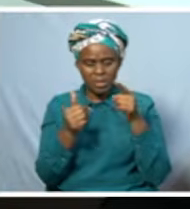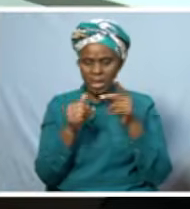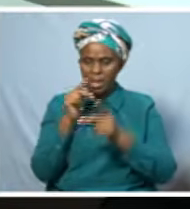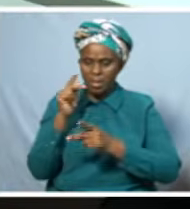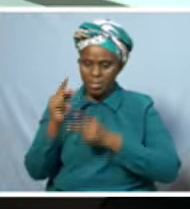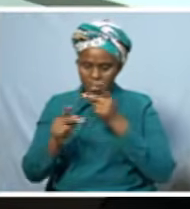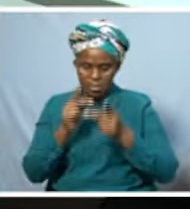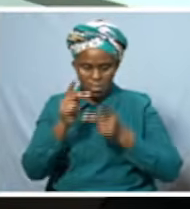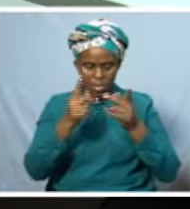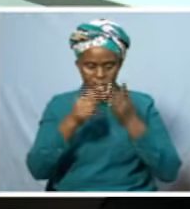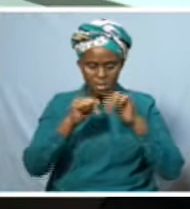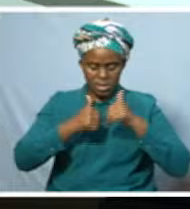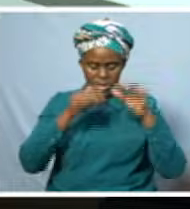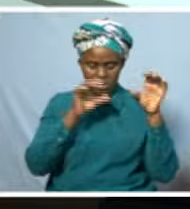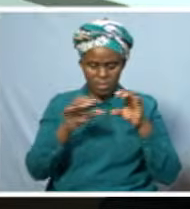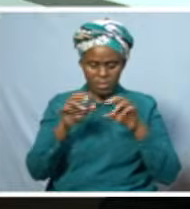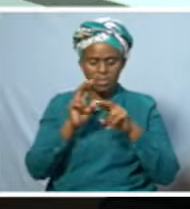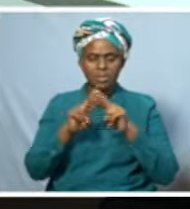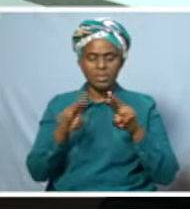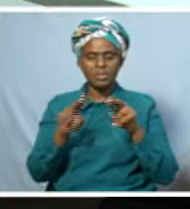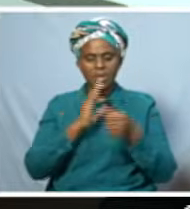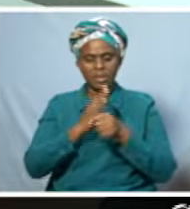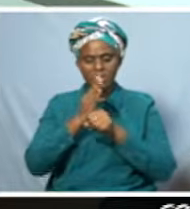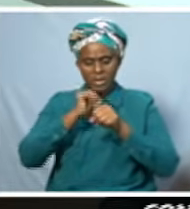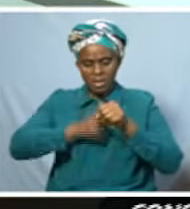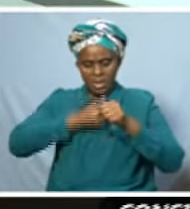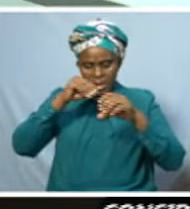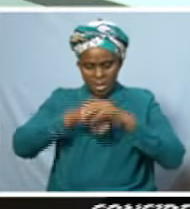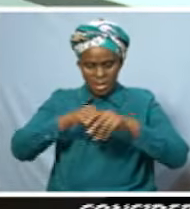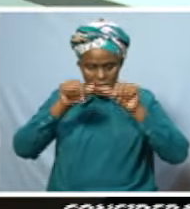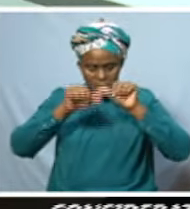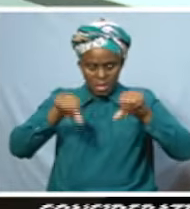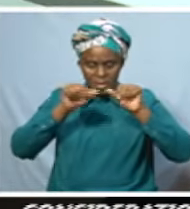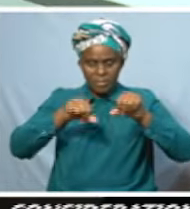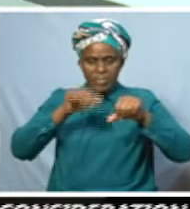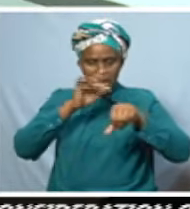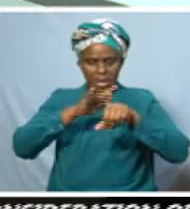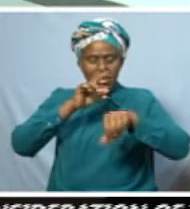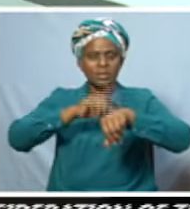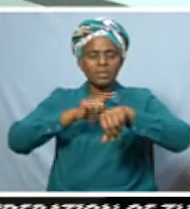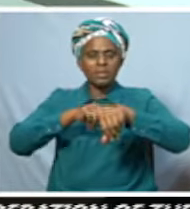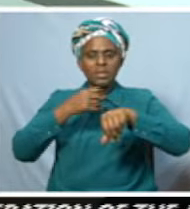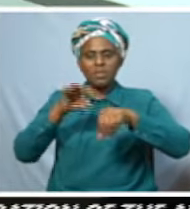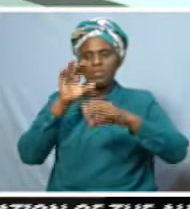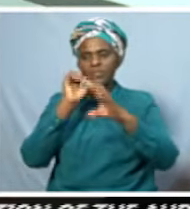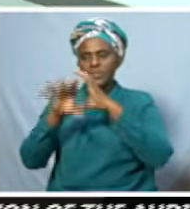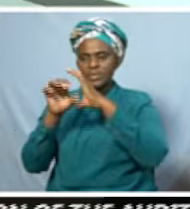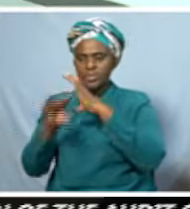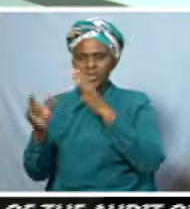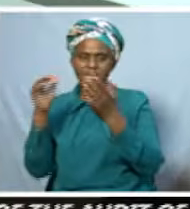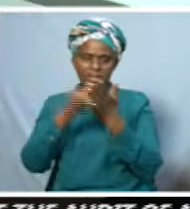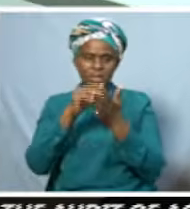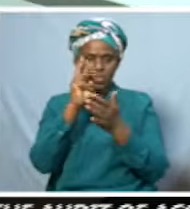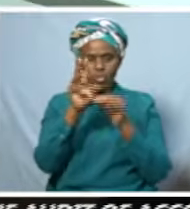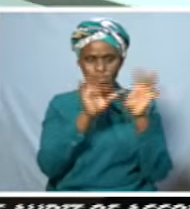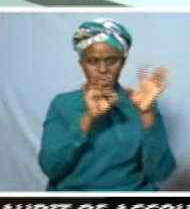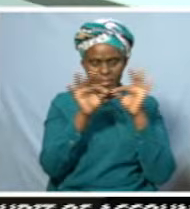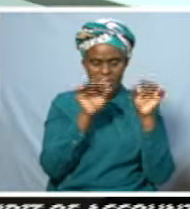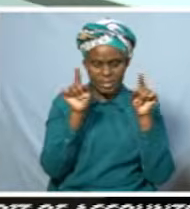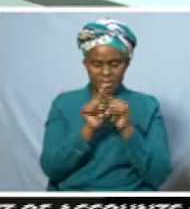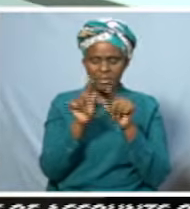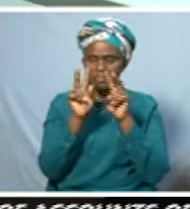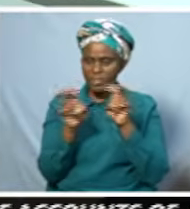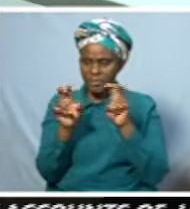procedure that we do, Chair. Then our internal audit at a time of depositing again will pick it and